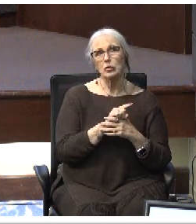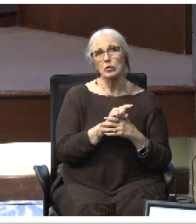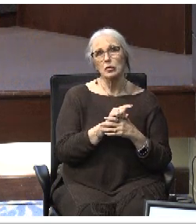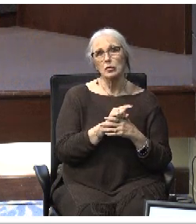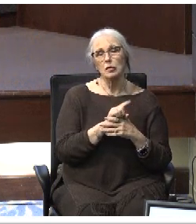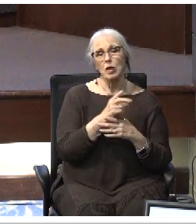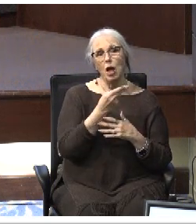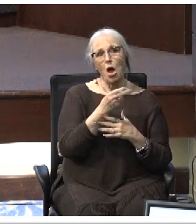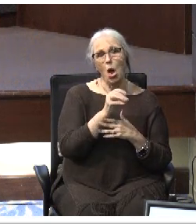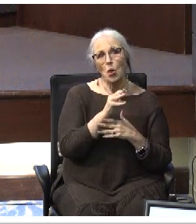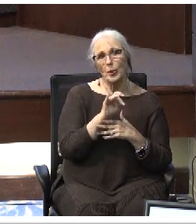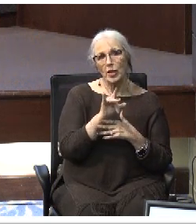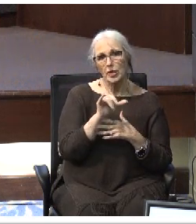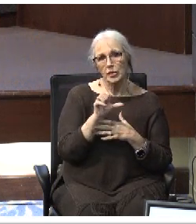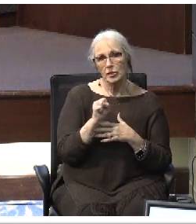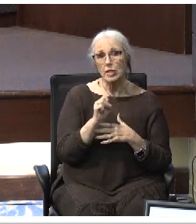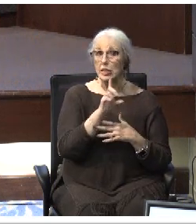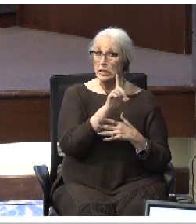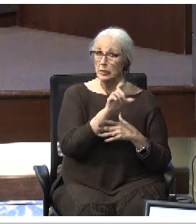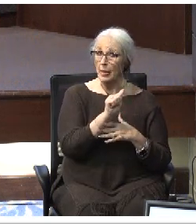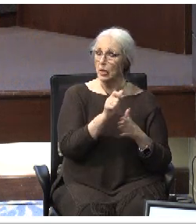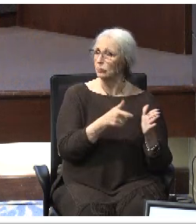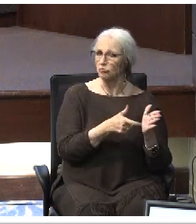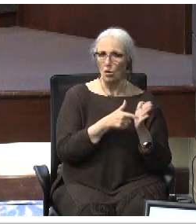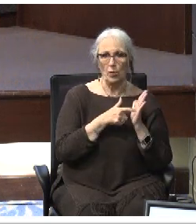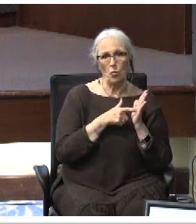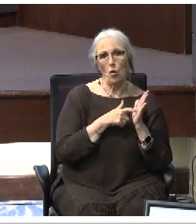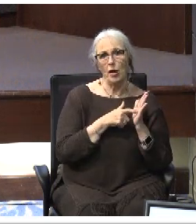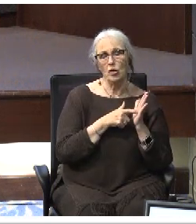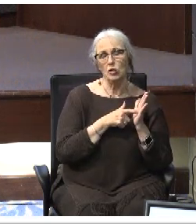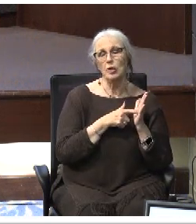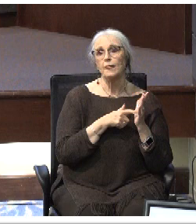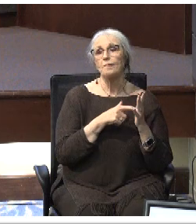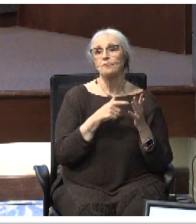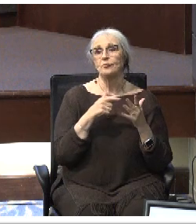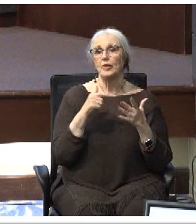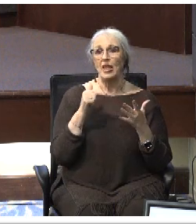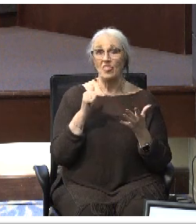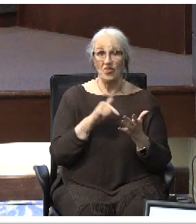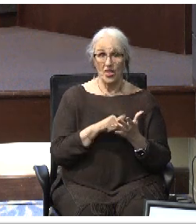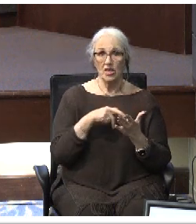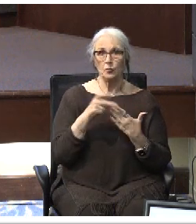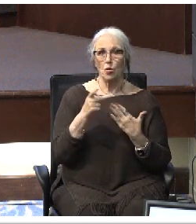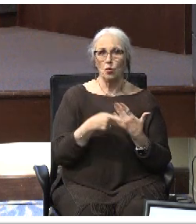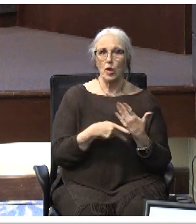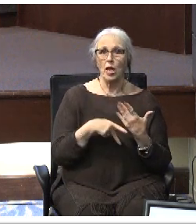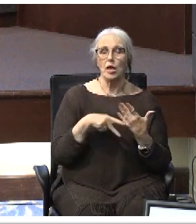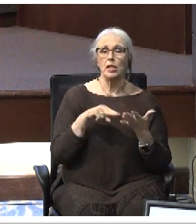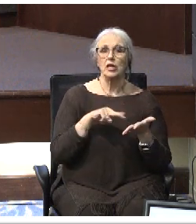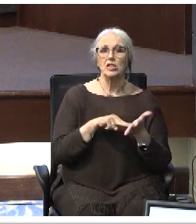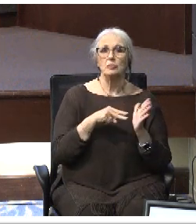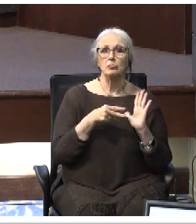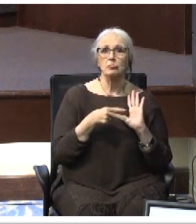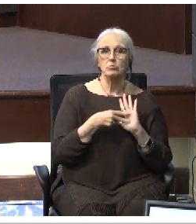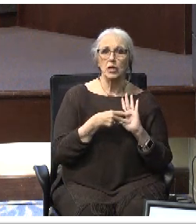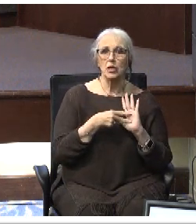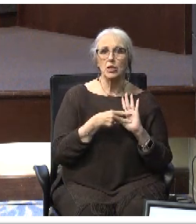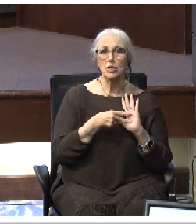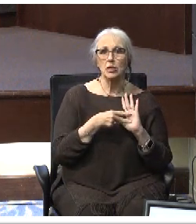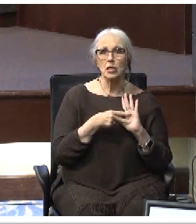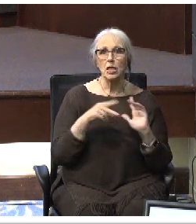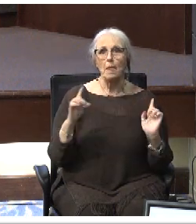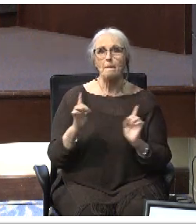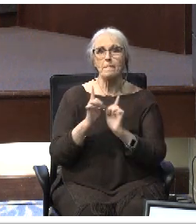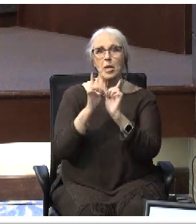homeless individuals, but a disability is not required. This program is really meant to meet an individual where